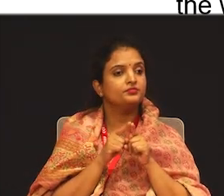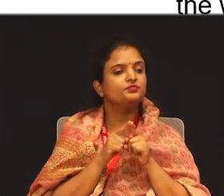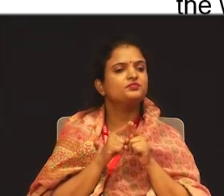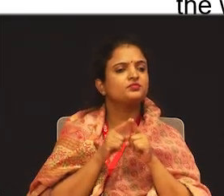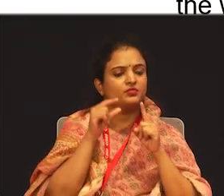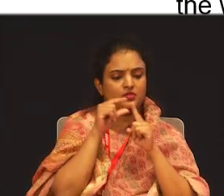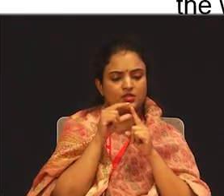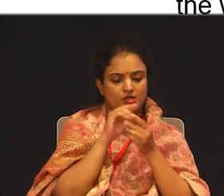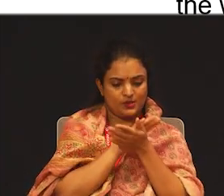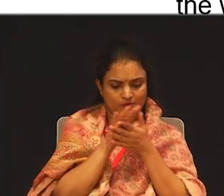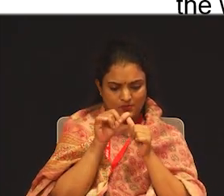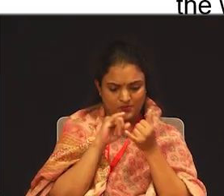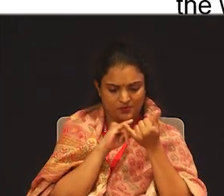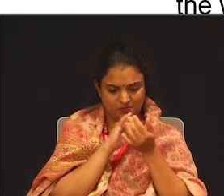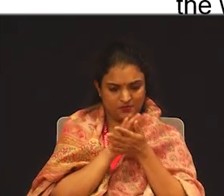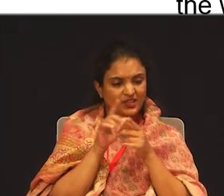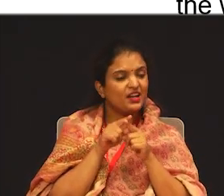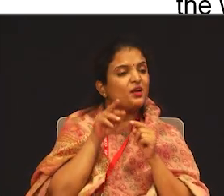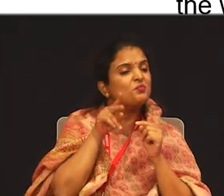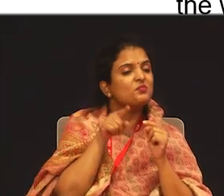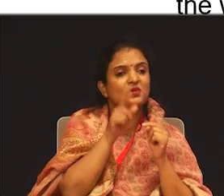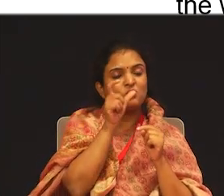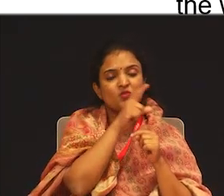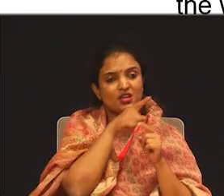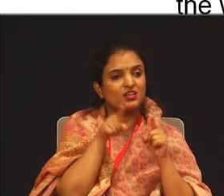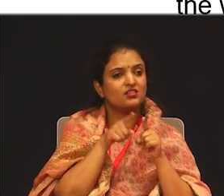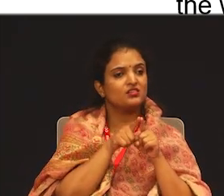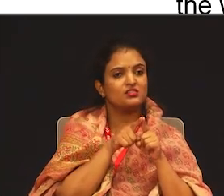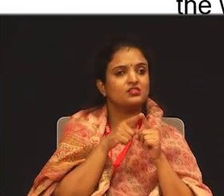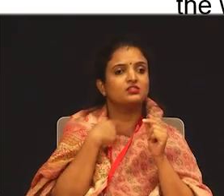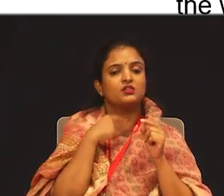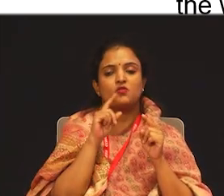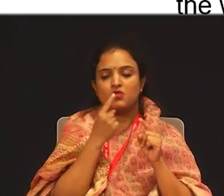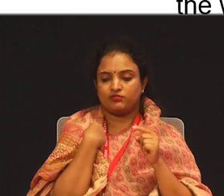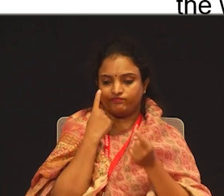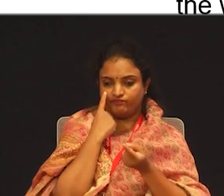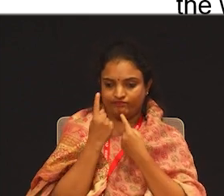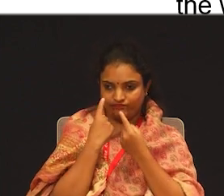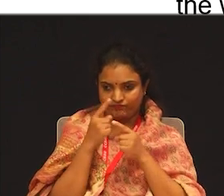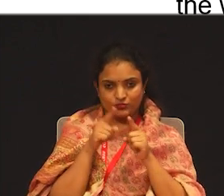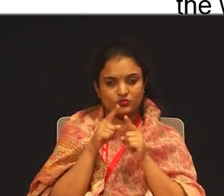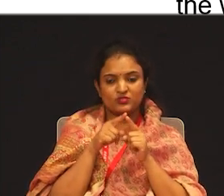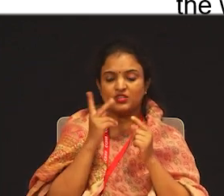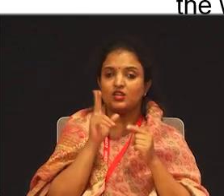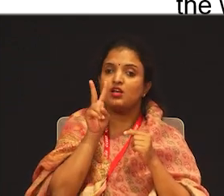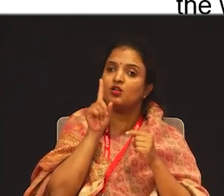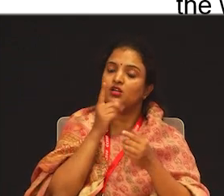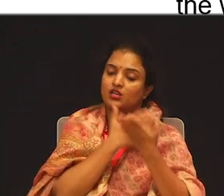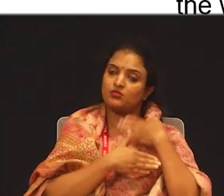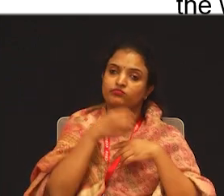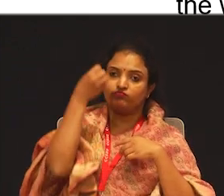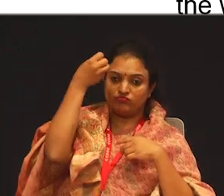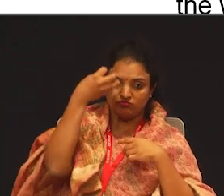PRASHAST? PRASHAST basically helps us all in screening for 21